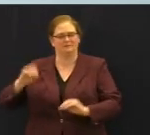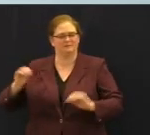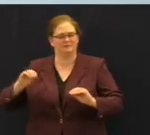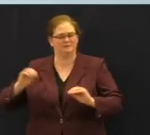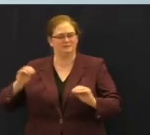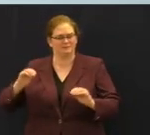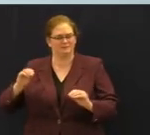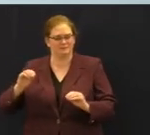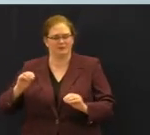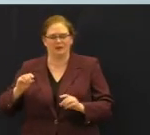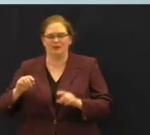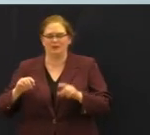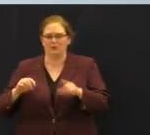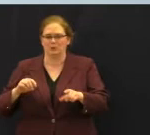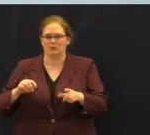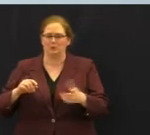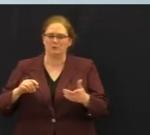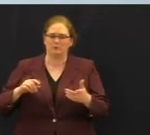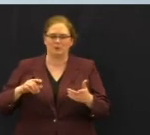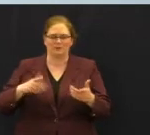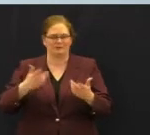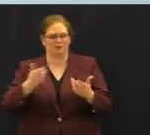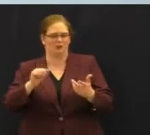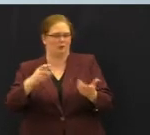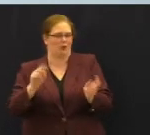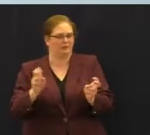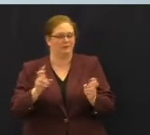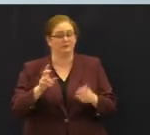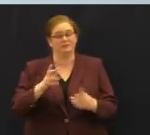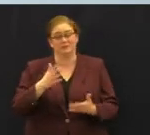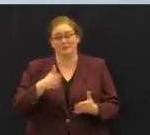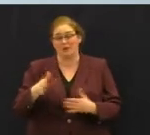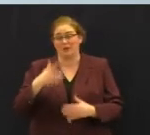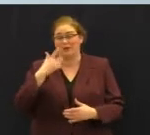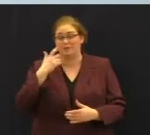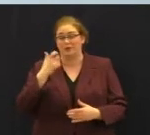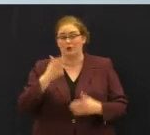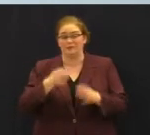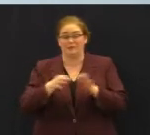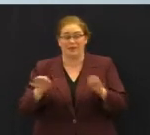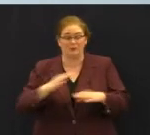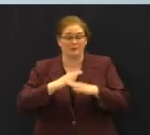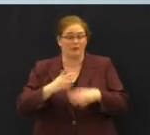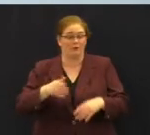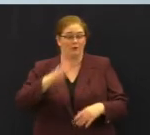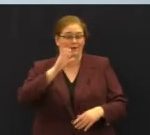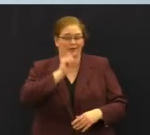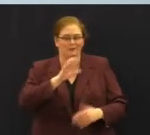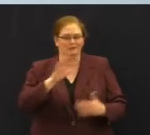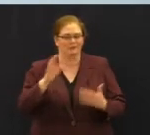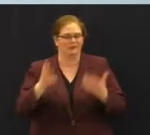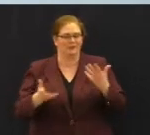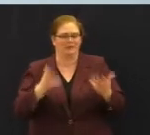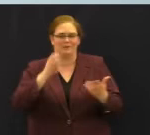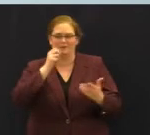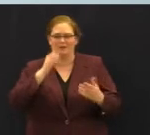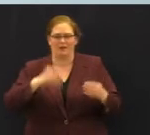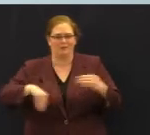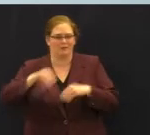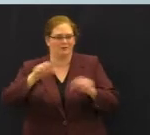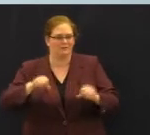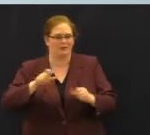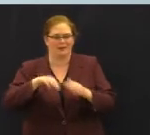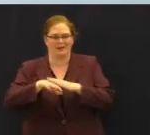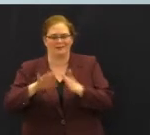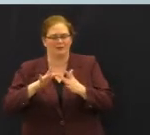the federal partnership. And in some ways, you could argue that because of language barriers and age and maybe not as much mobility or access to the